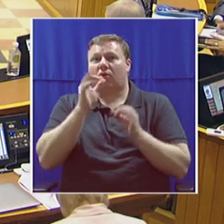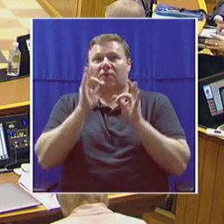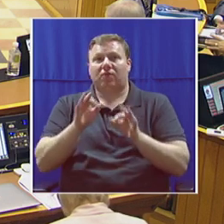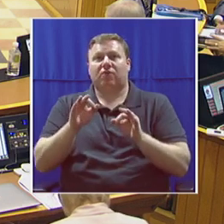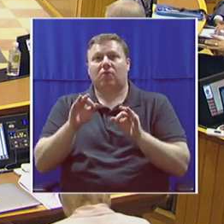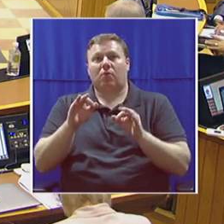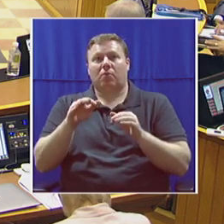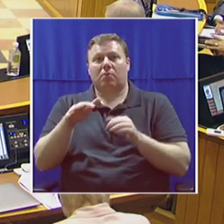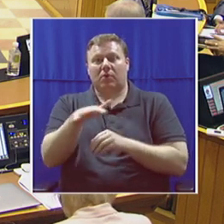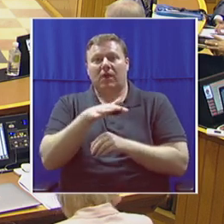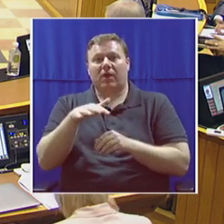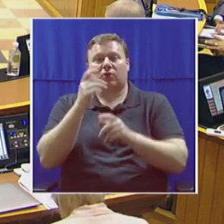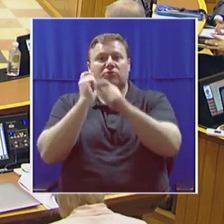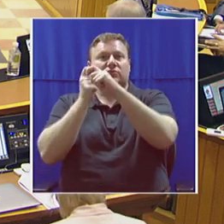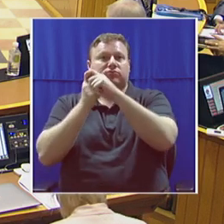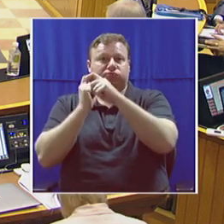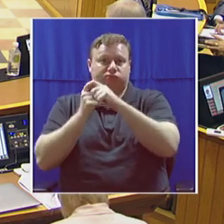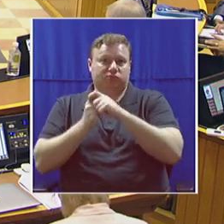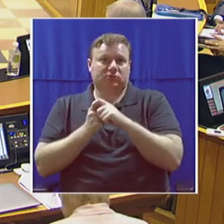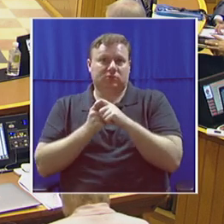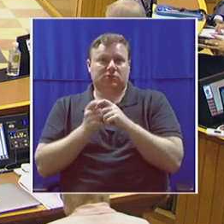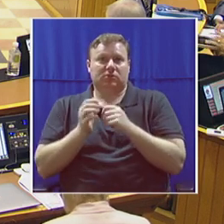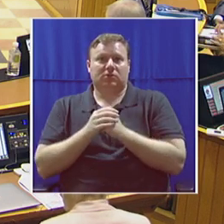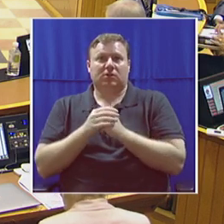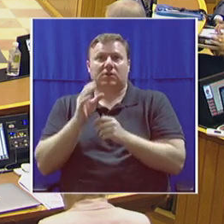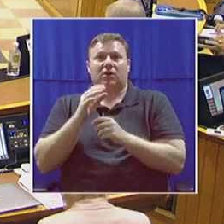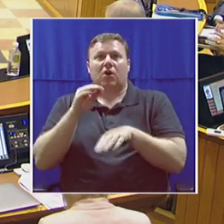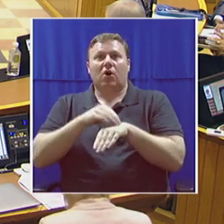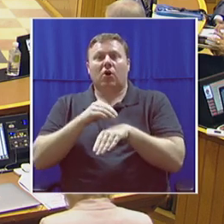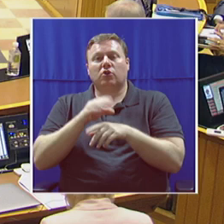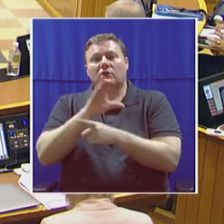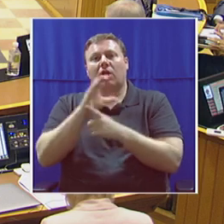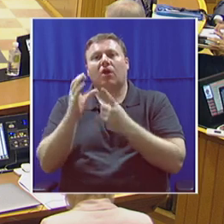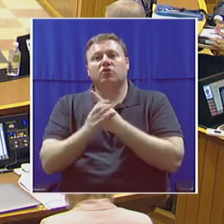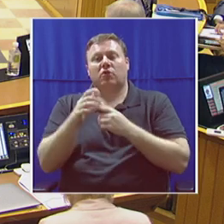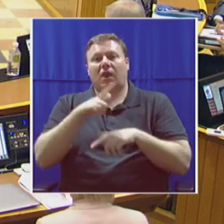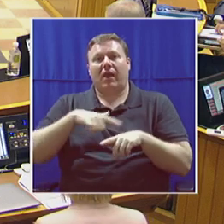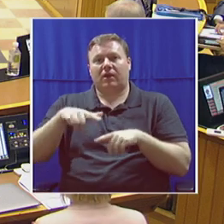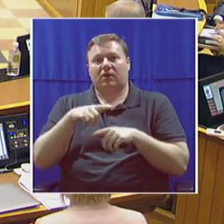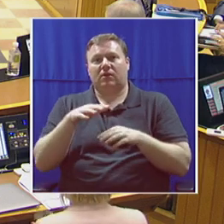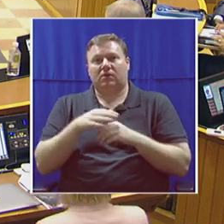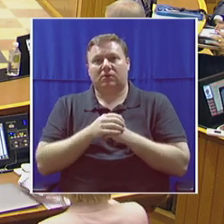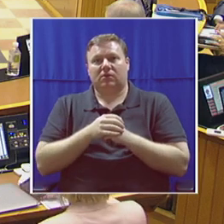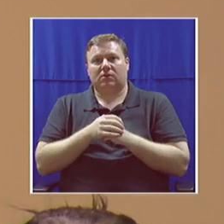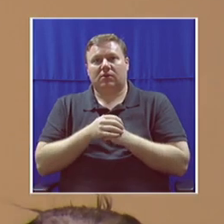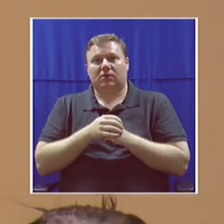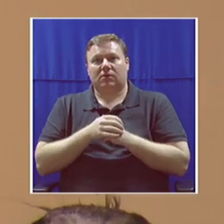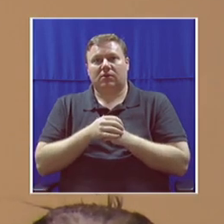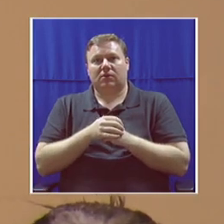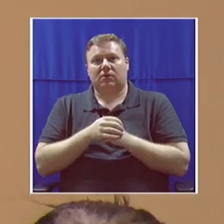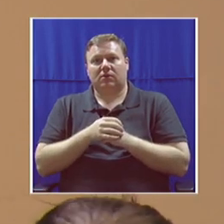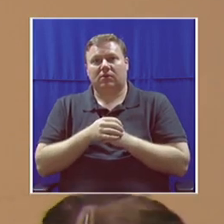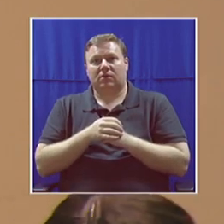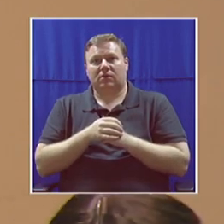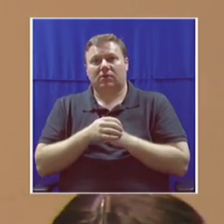all over and in most cases on agricultural land at local government level informal settlement has taken over